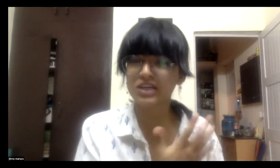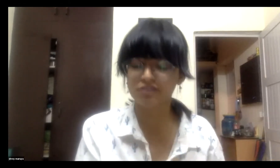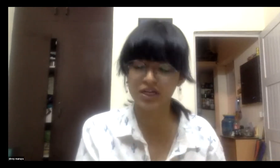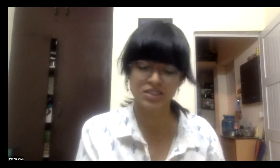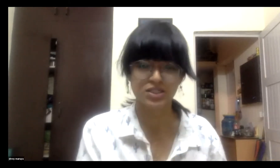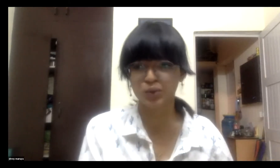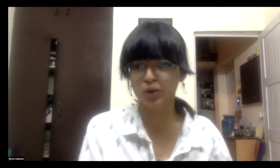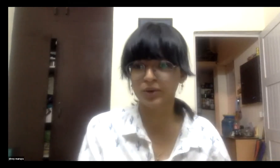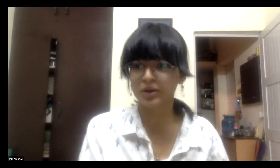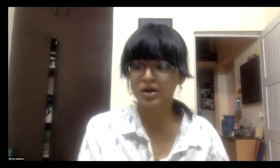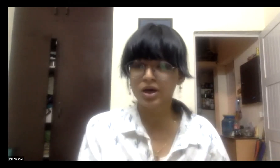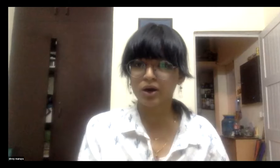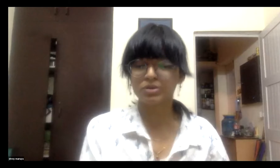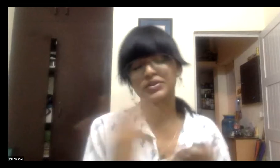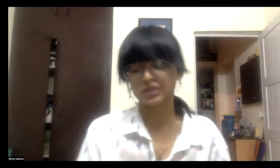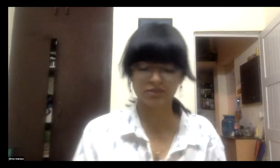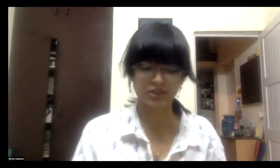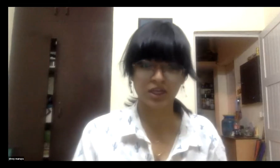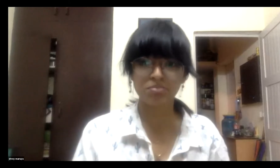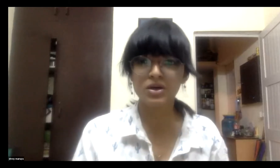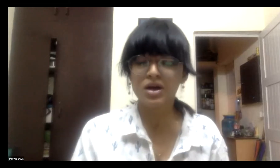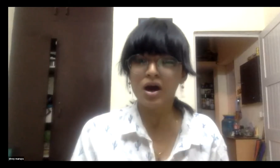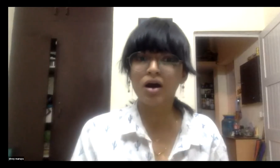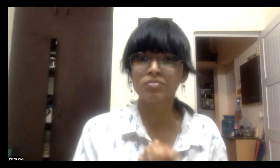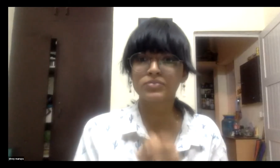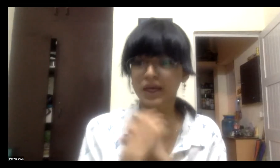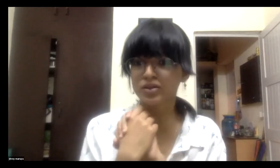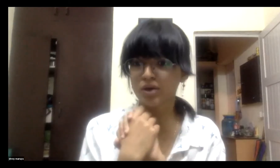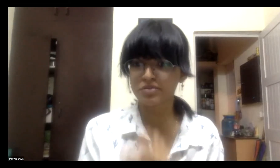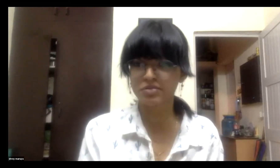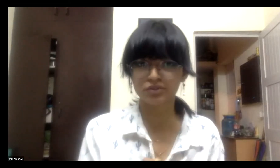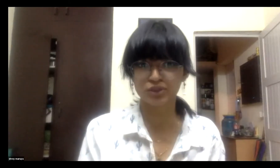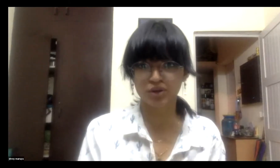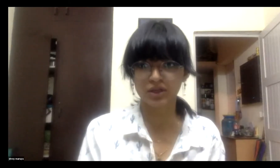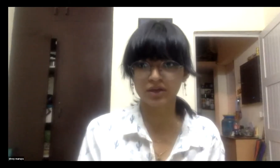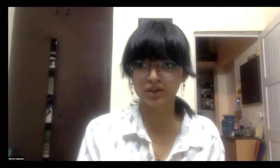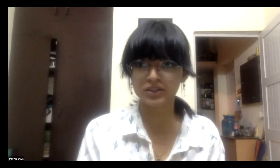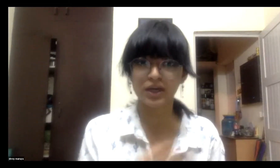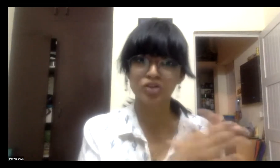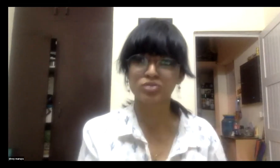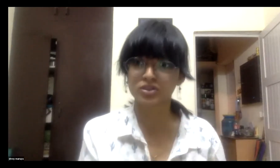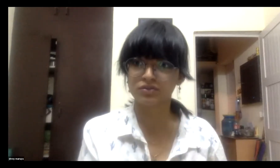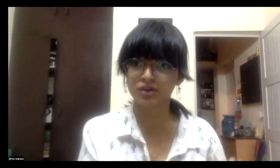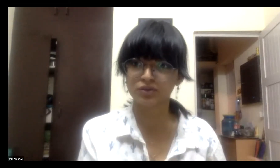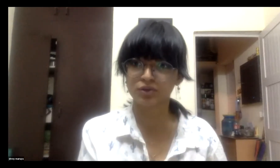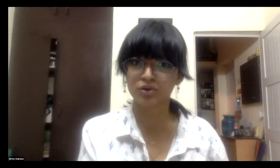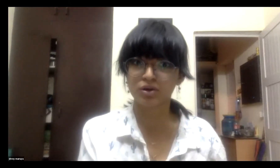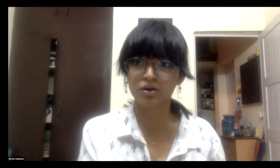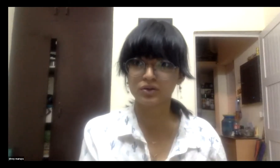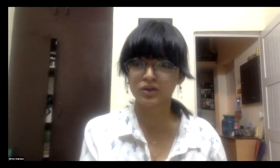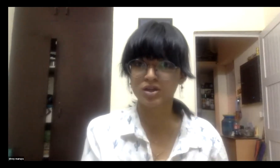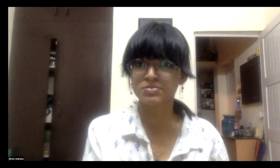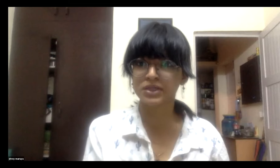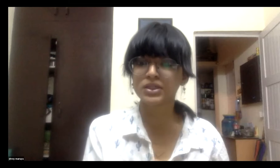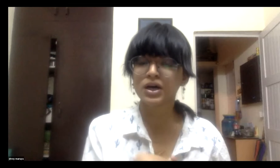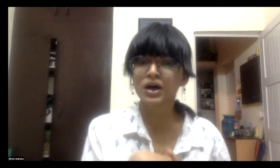publications, leaflets, and so on. But we don't have the time. Thank you everybody for joining us. Thank you, Mustafa, for